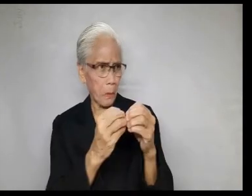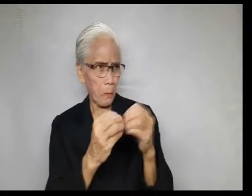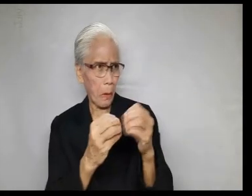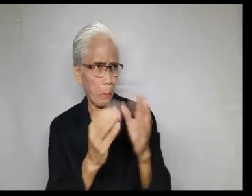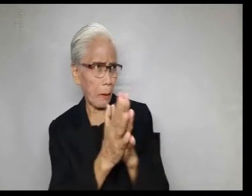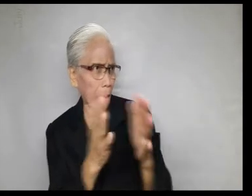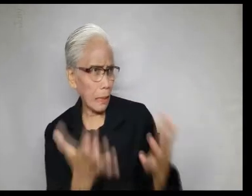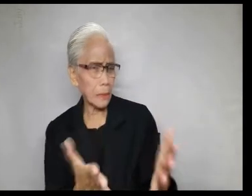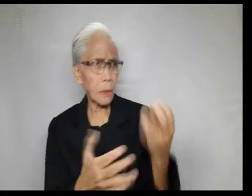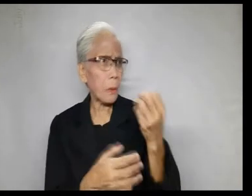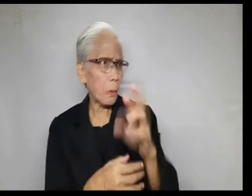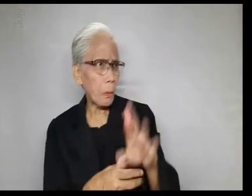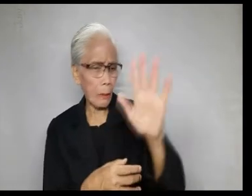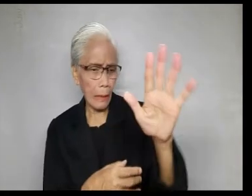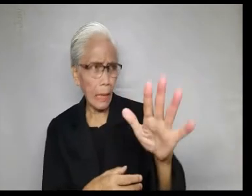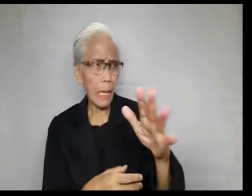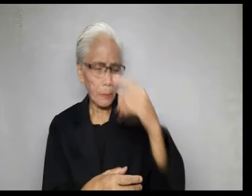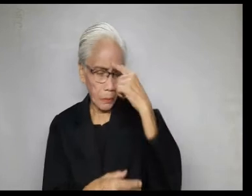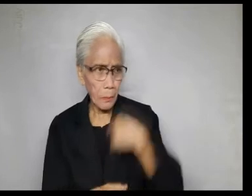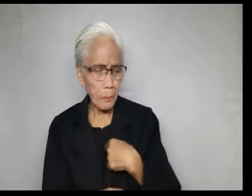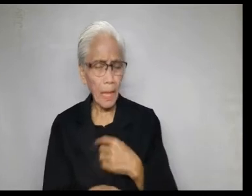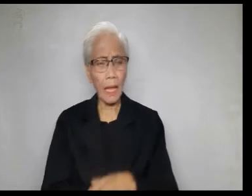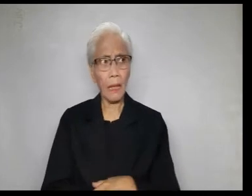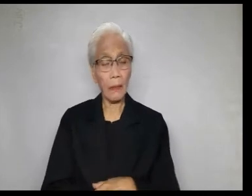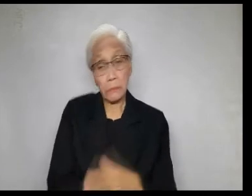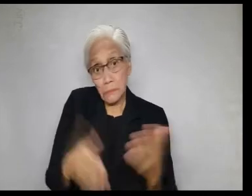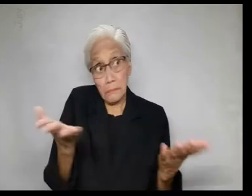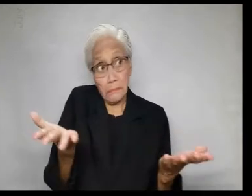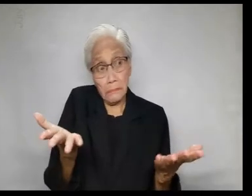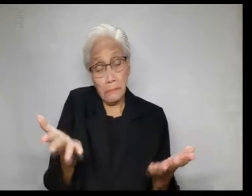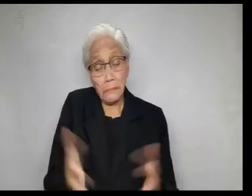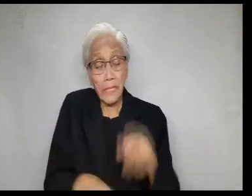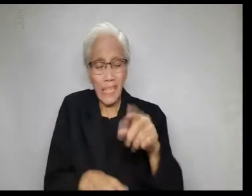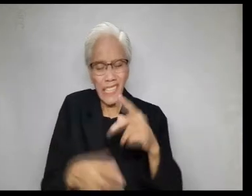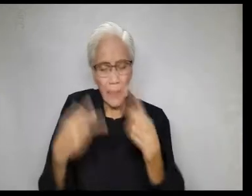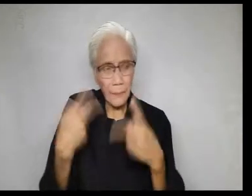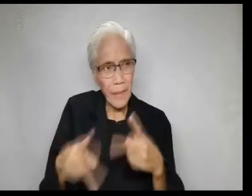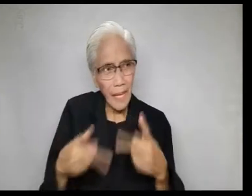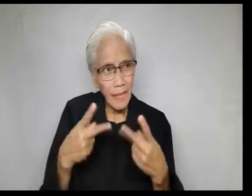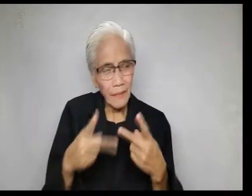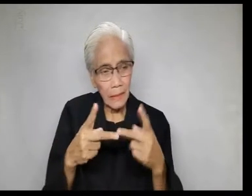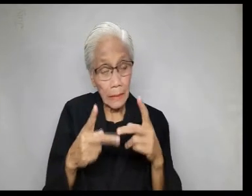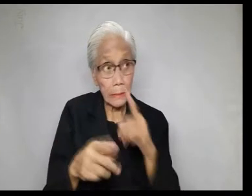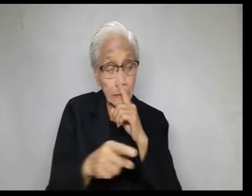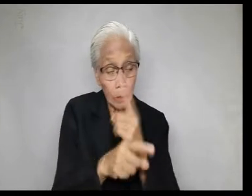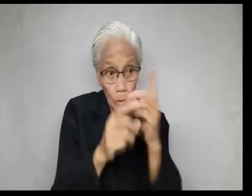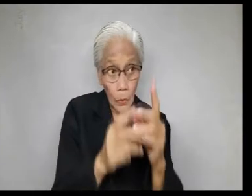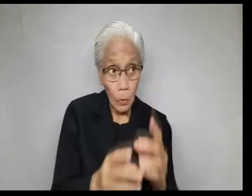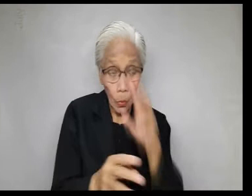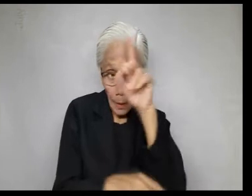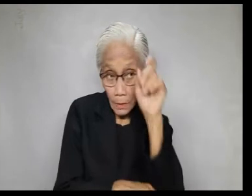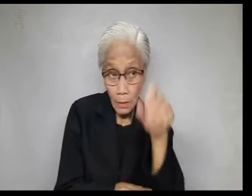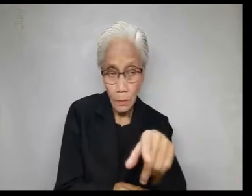him or her seems much more than her or his love for me. Okay, while that